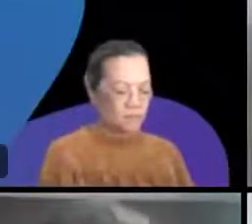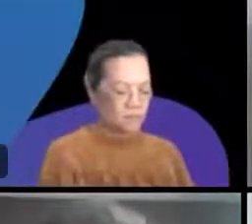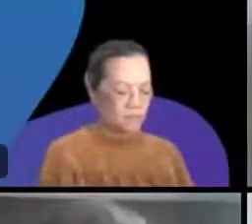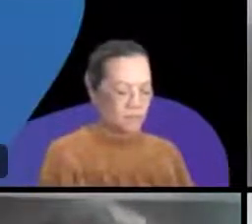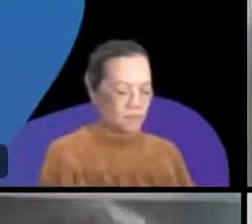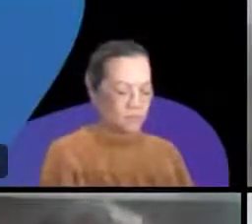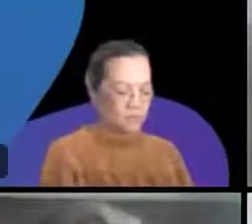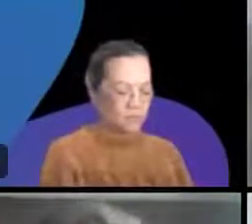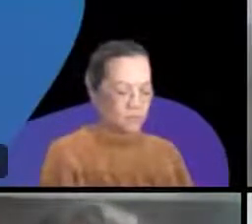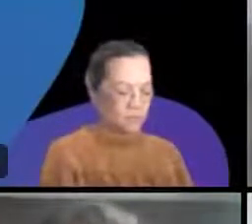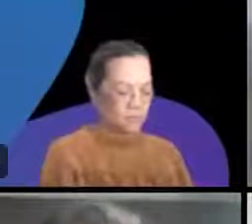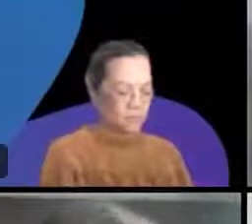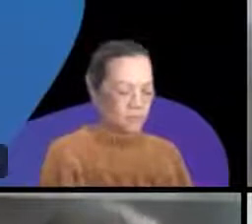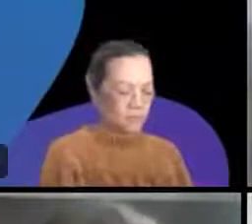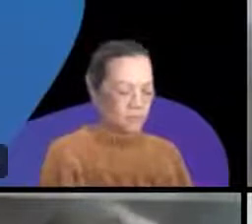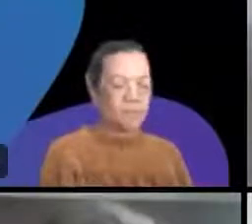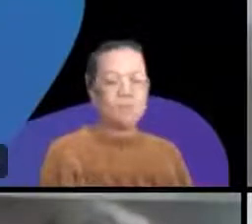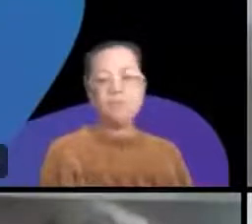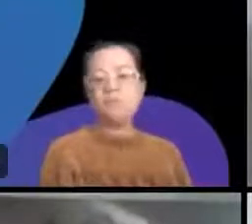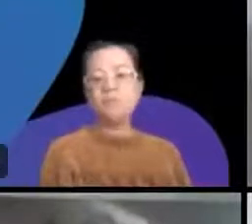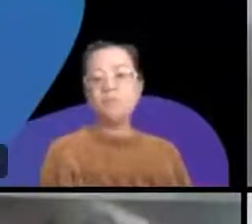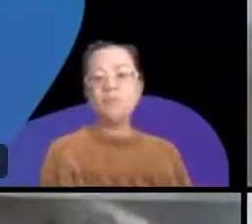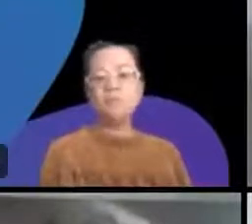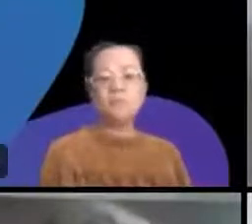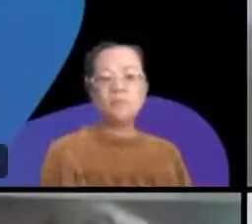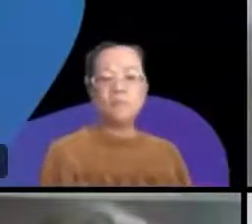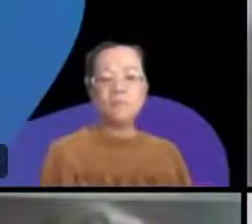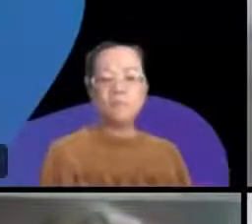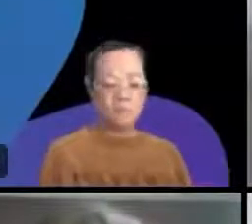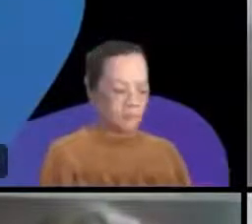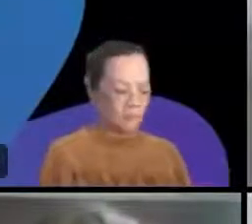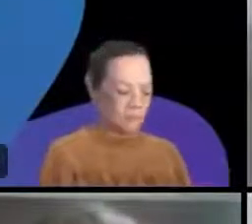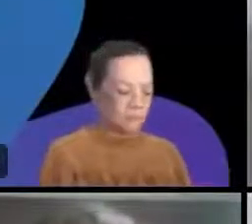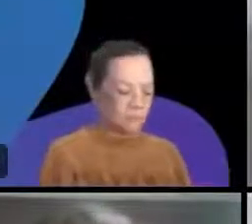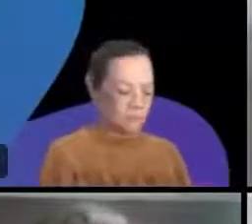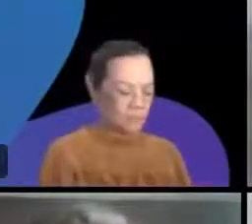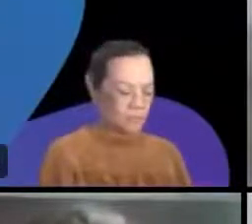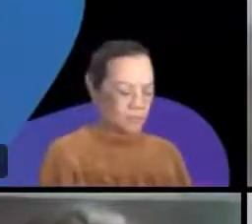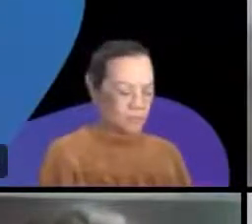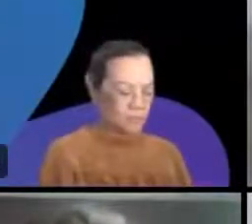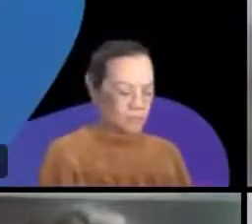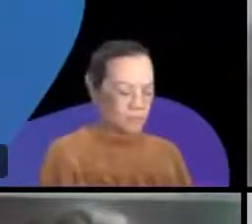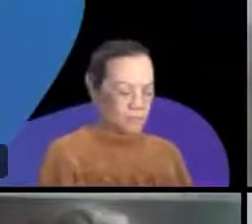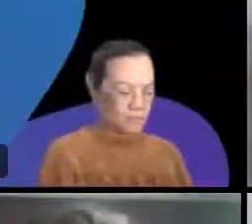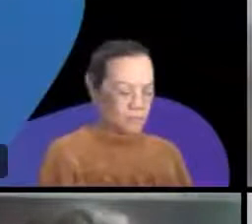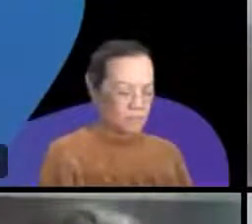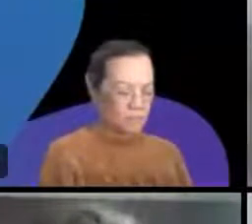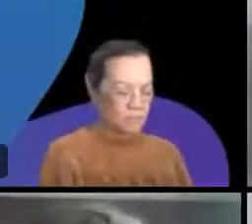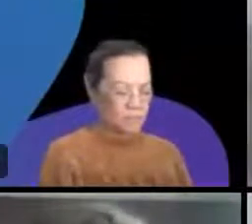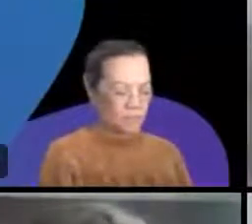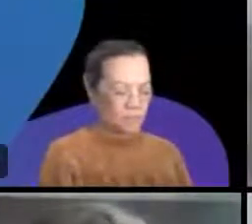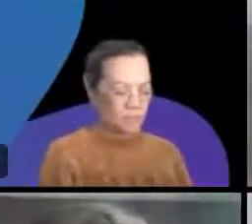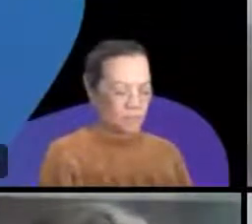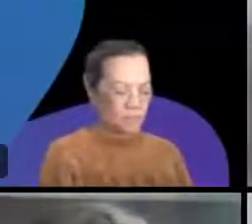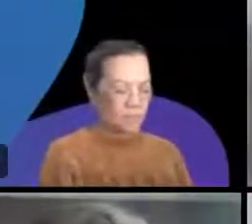living provider that there's a disparity in the state of California about how supported living is described. In some, regional center catchment areas,